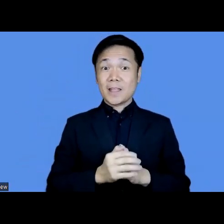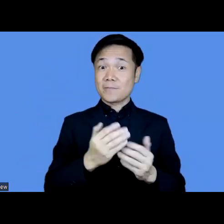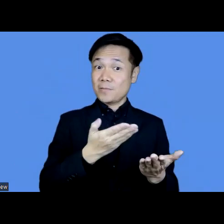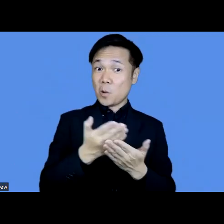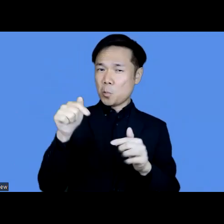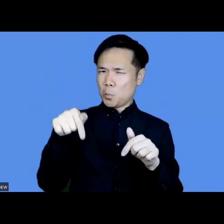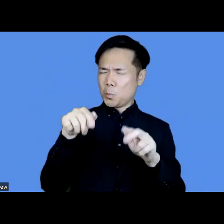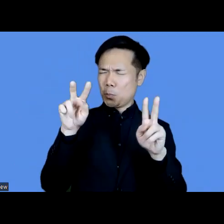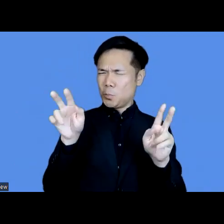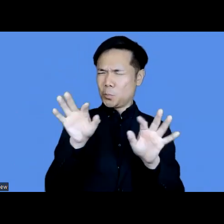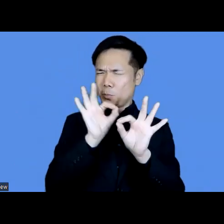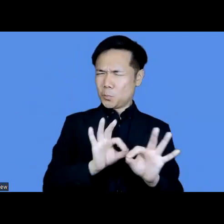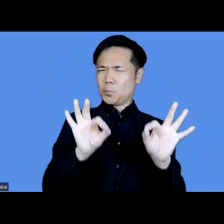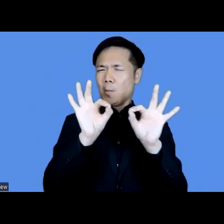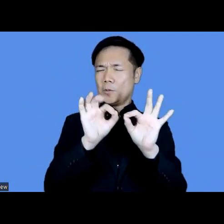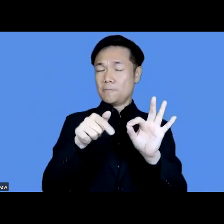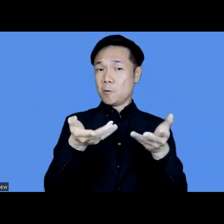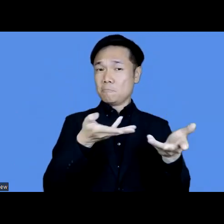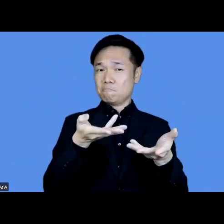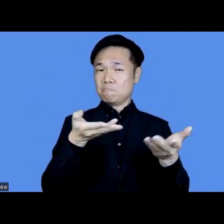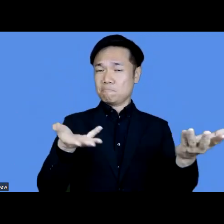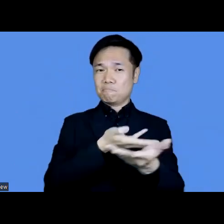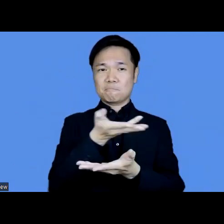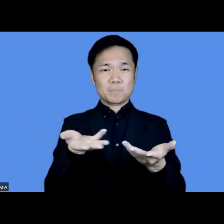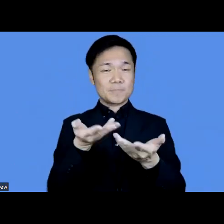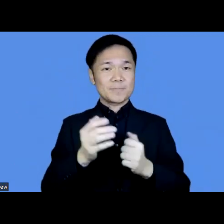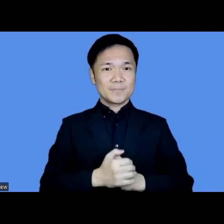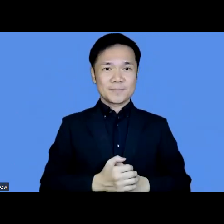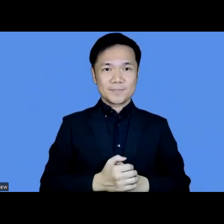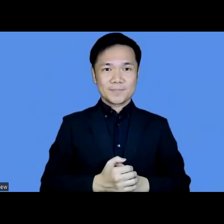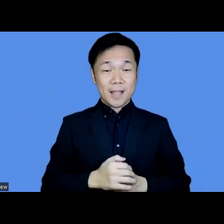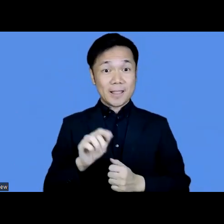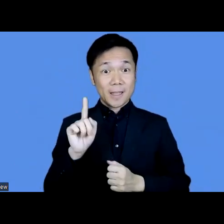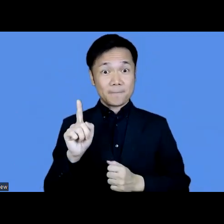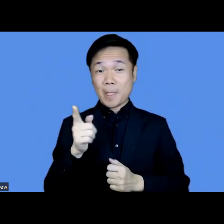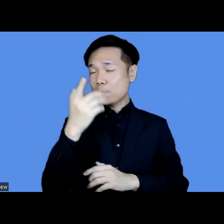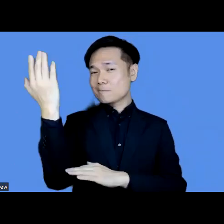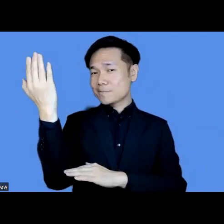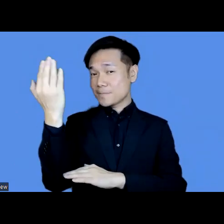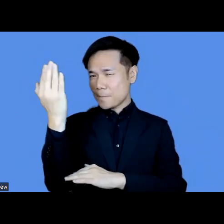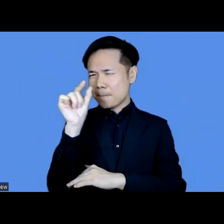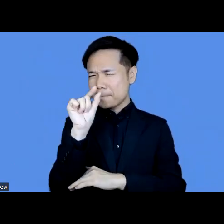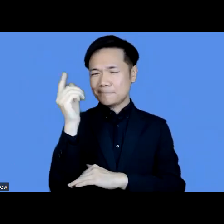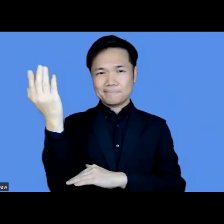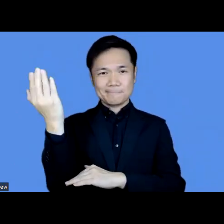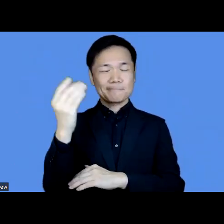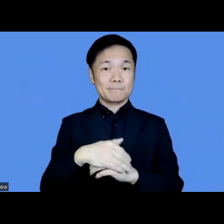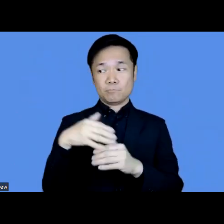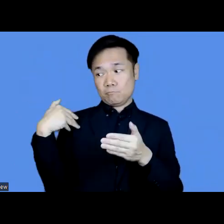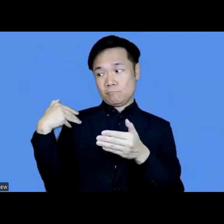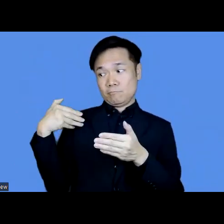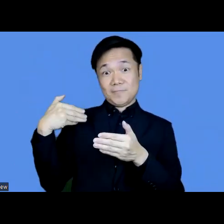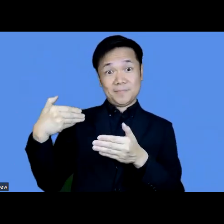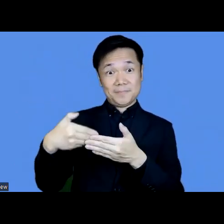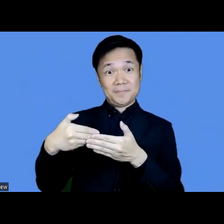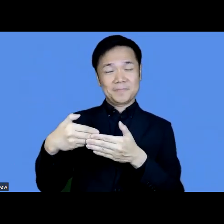important topic. As a way of introduction, I would only like to highlight that the journey that we